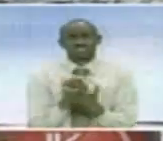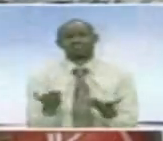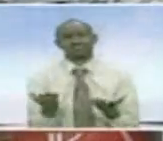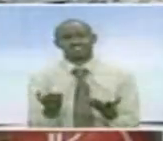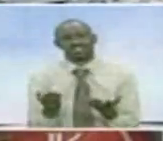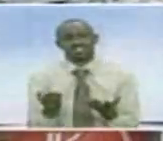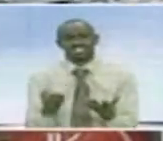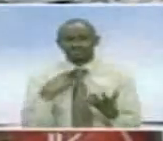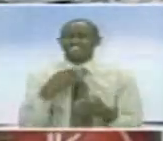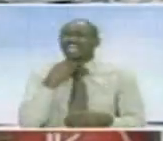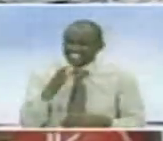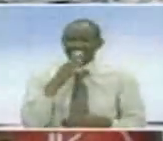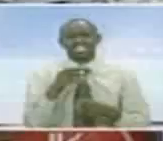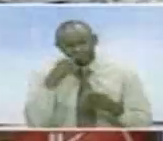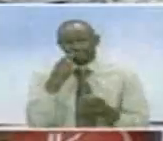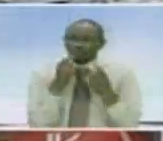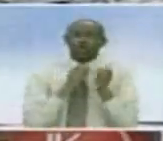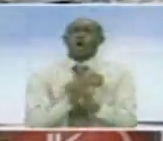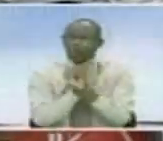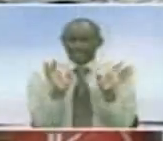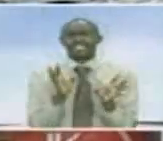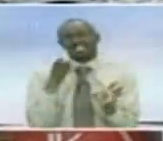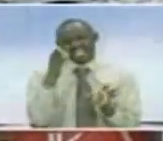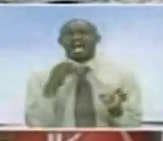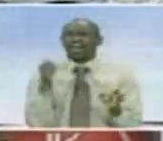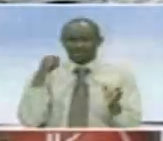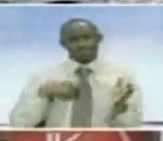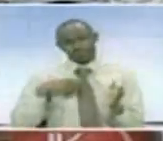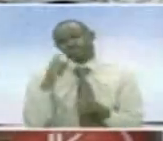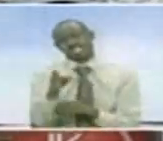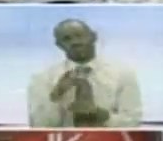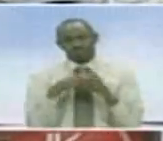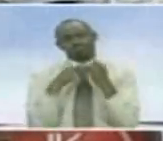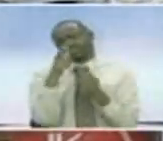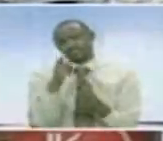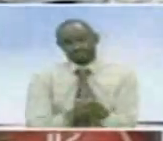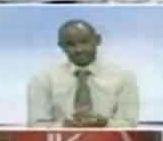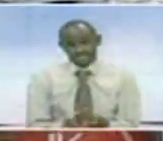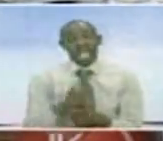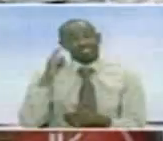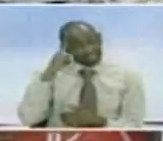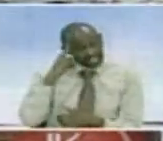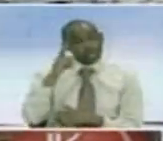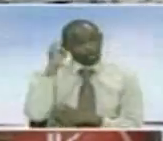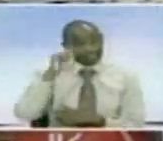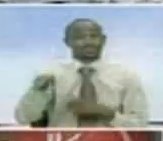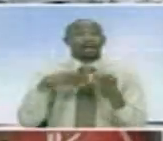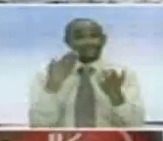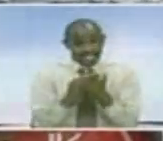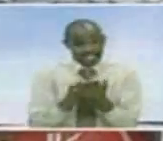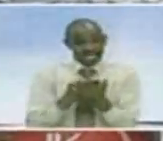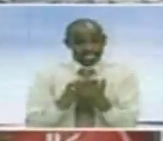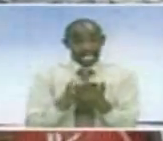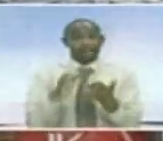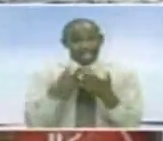literally hating on other people. I think that the law must be applied, but applied